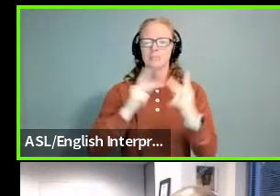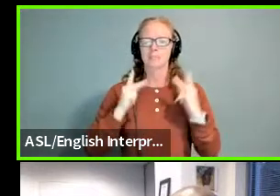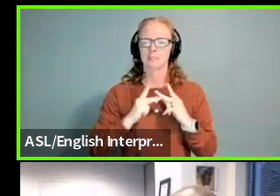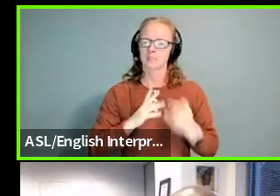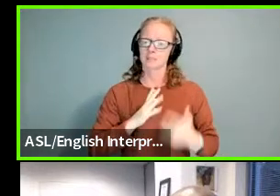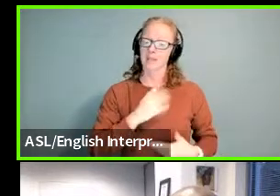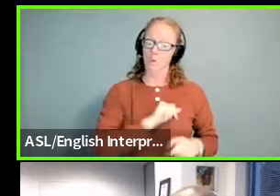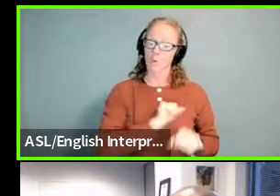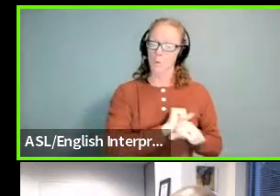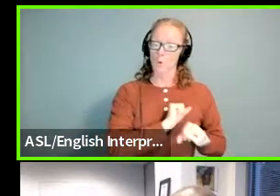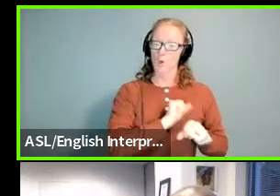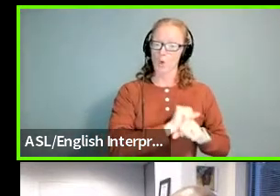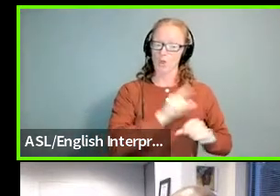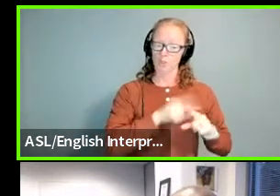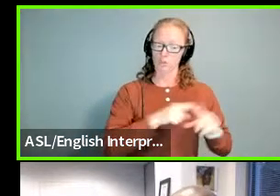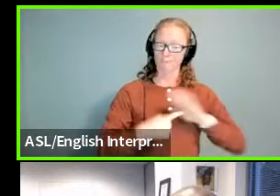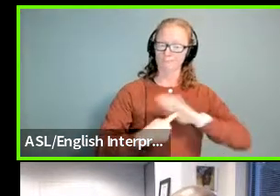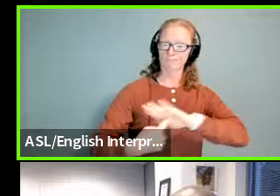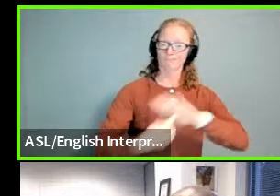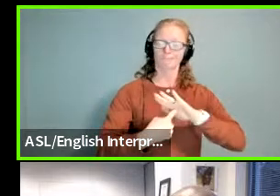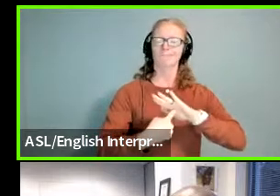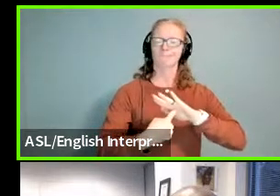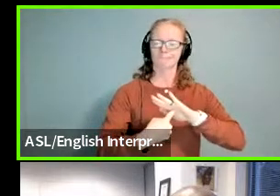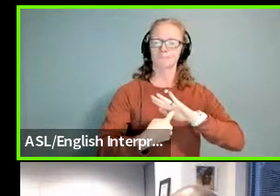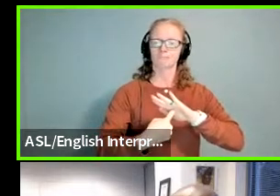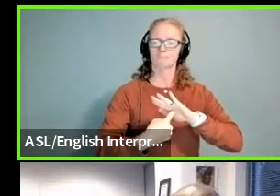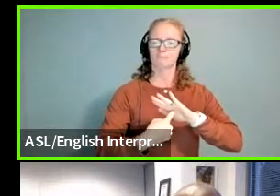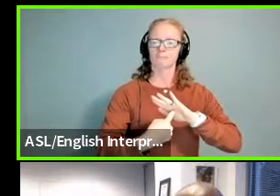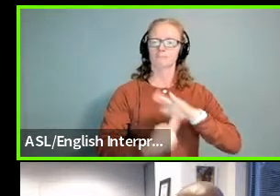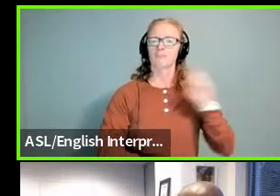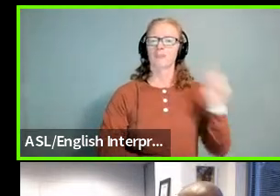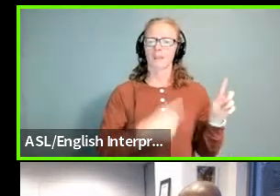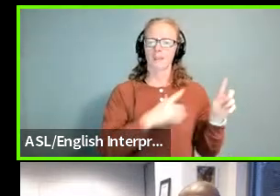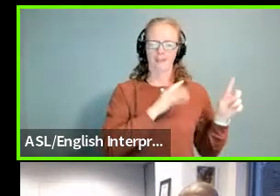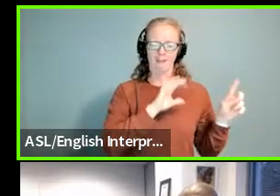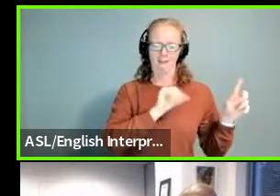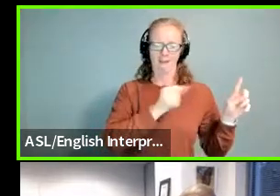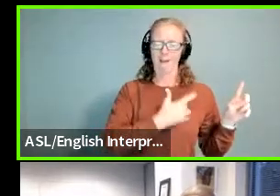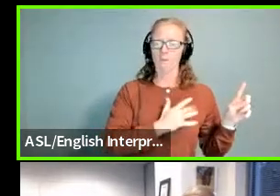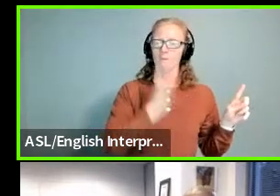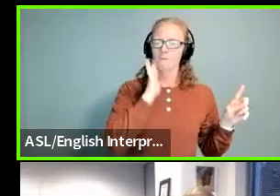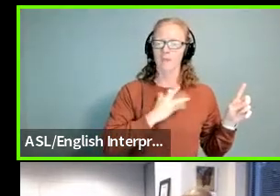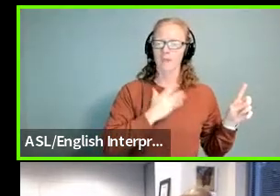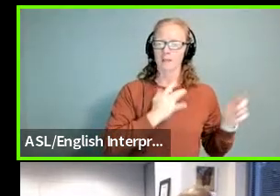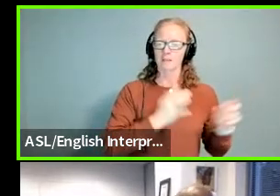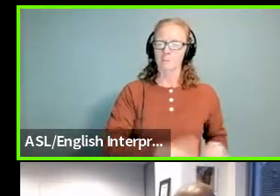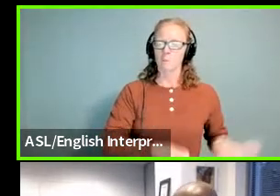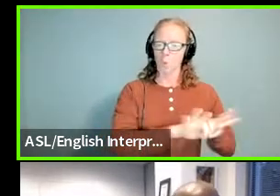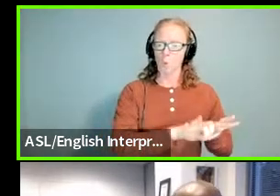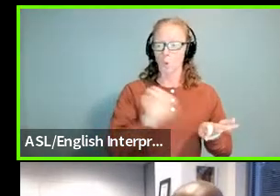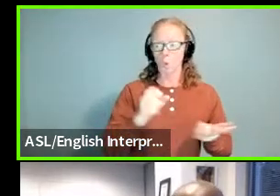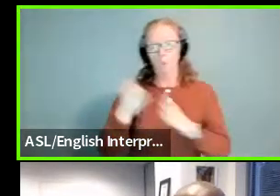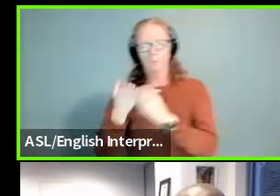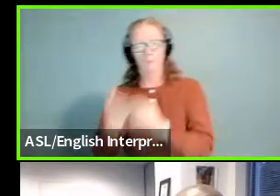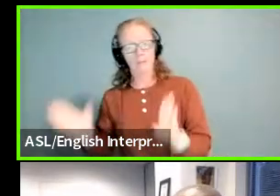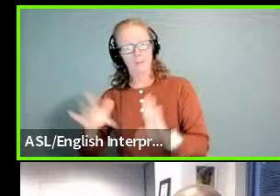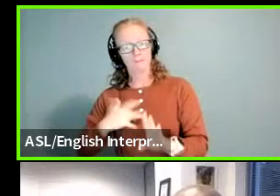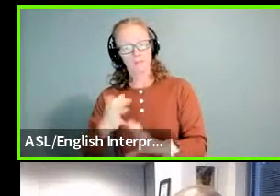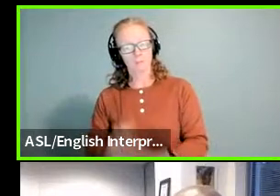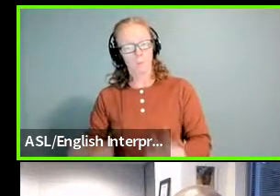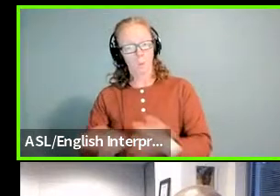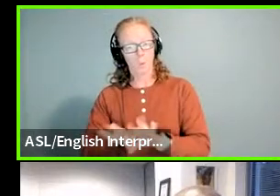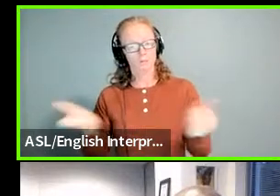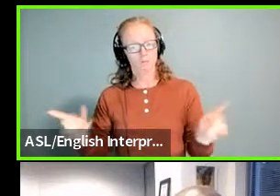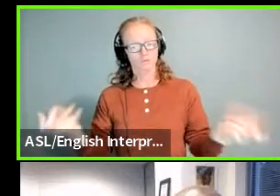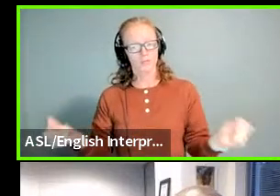that we've done to validate that, the things that CAG feels are important are what the general public feels are important. So I just